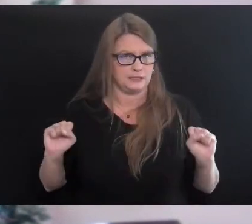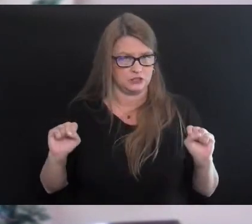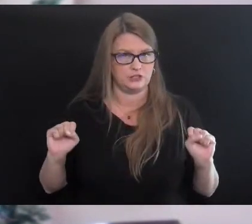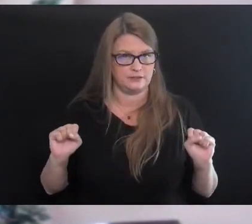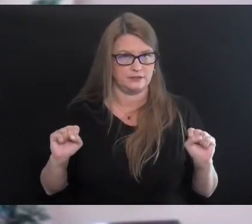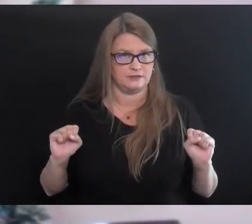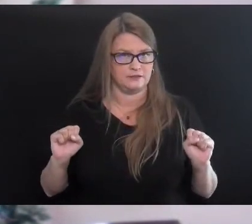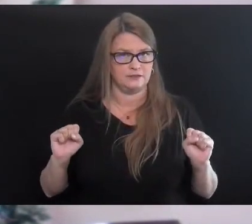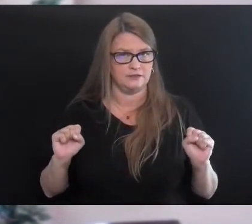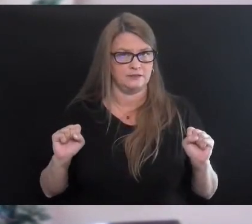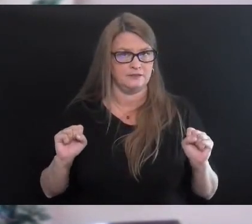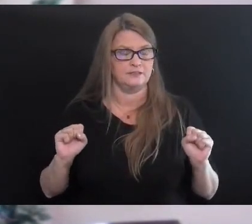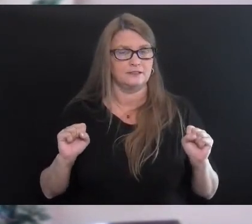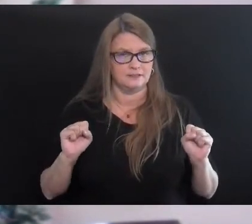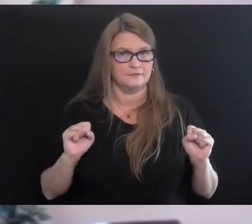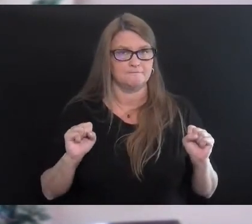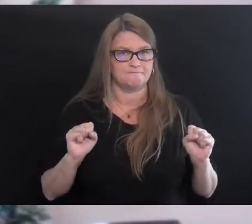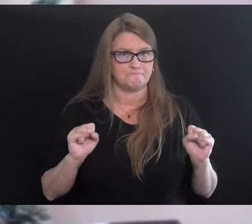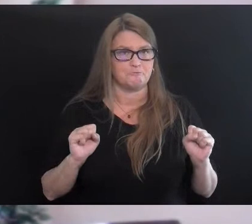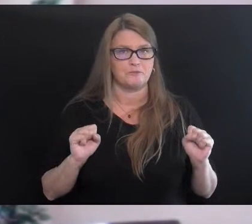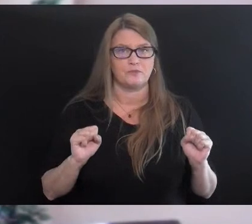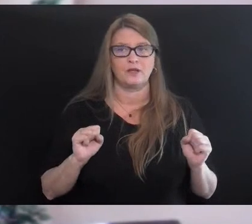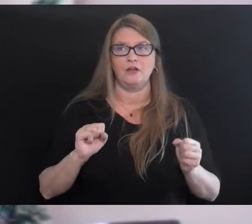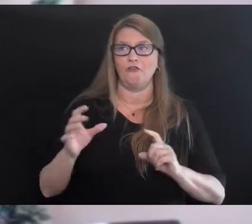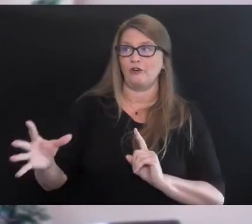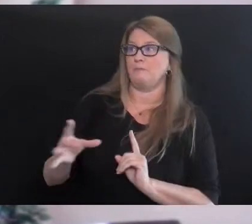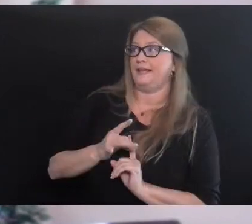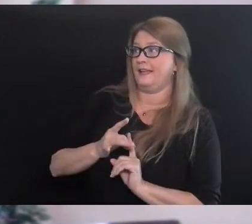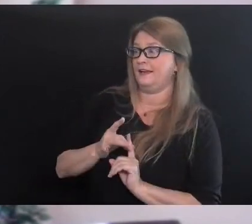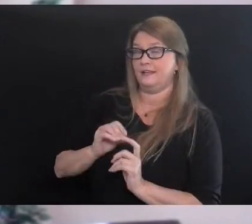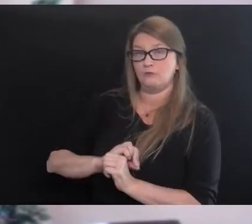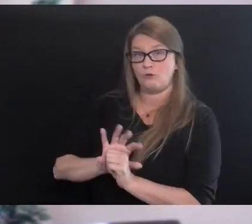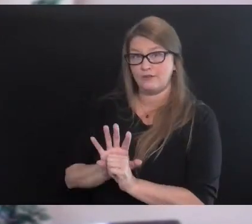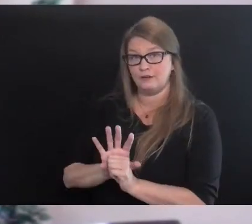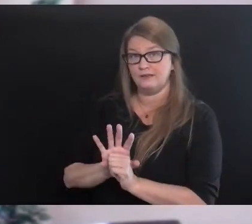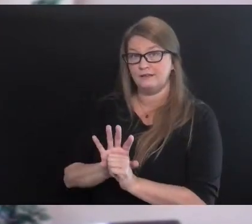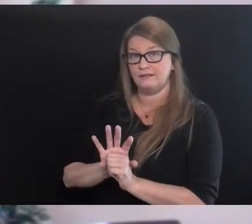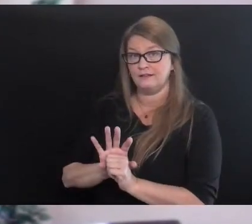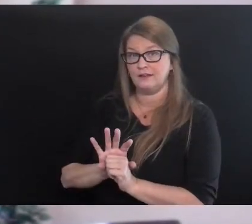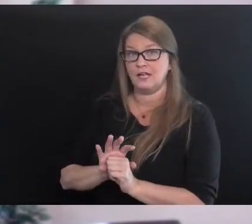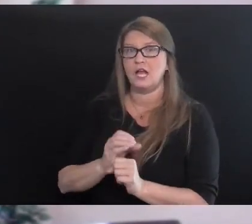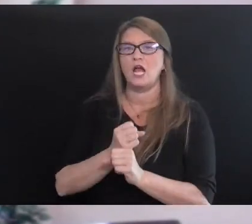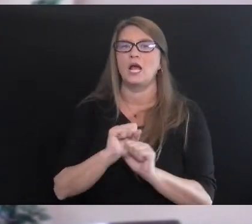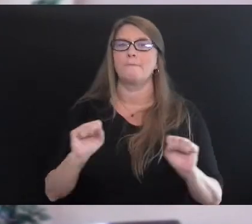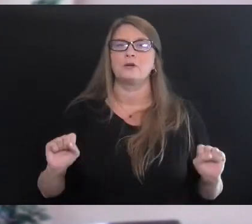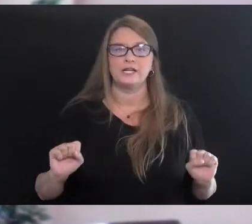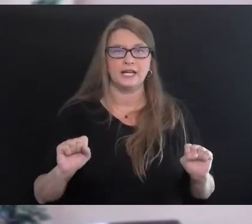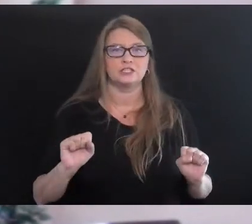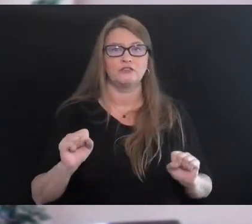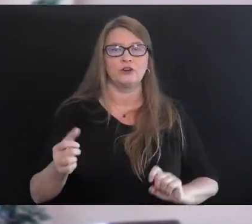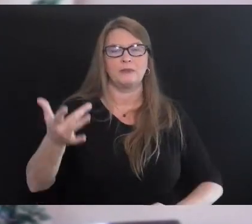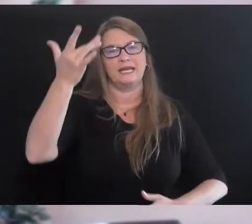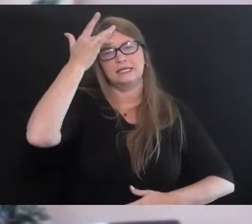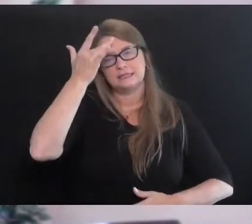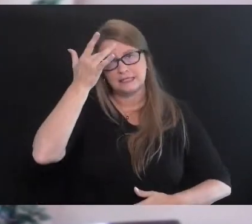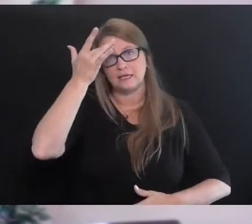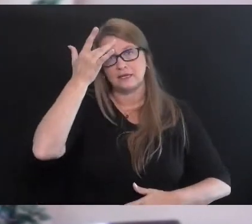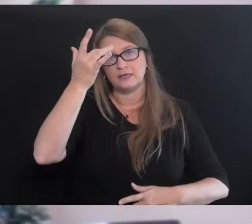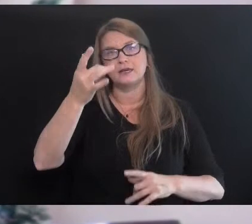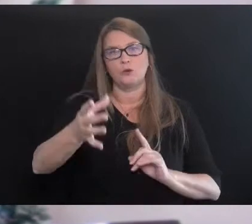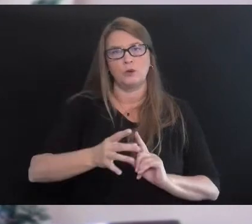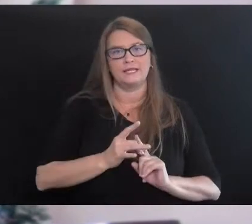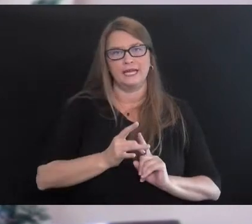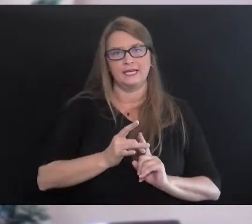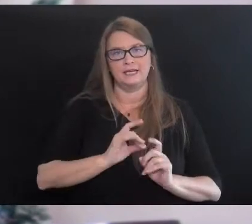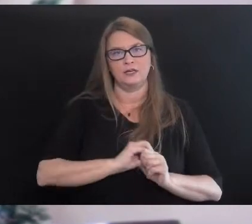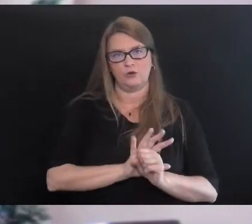protection against getting infected with COVID-19 and getting sick with COVID-19, they really need to be